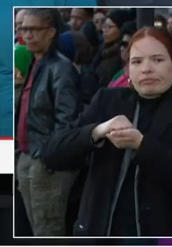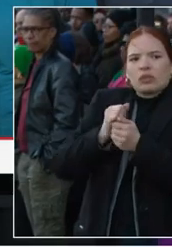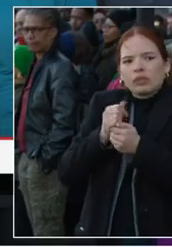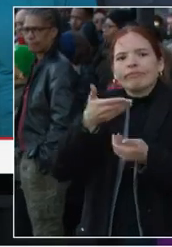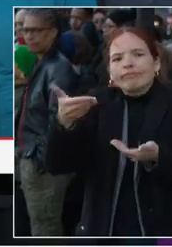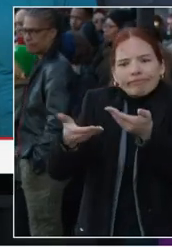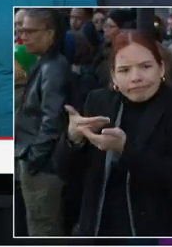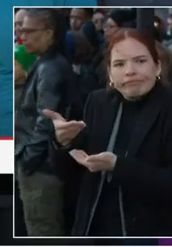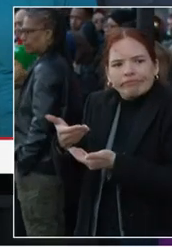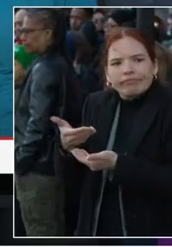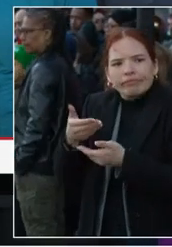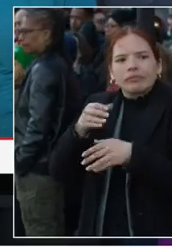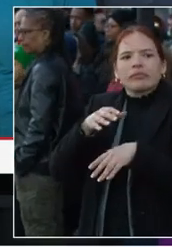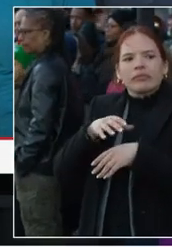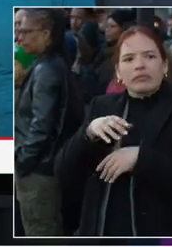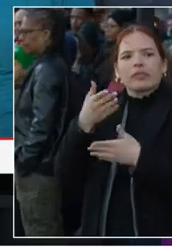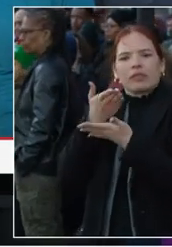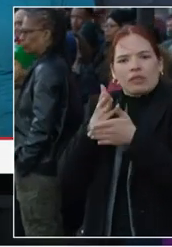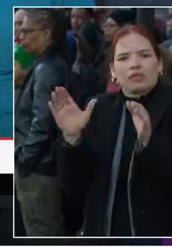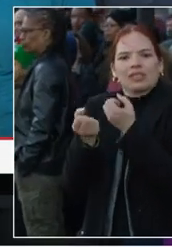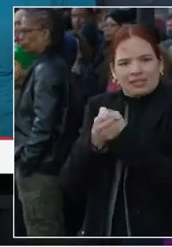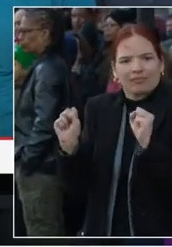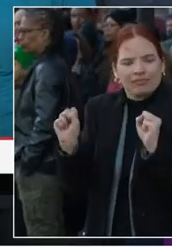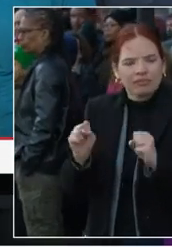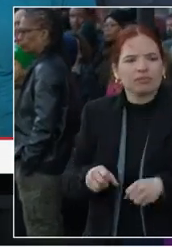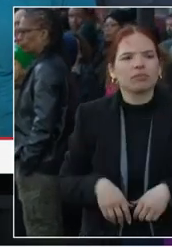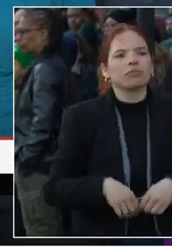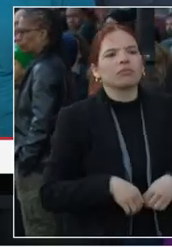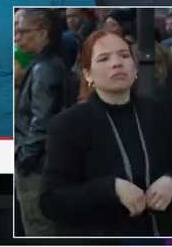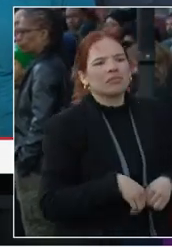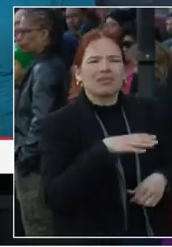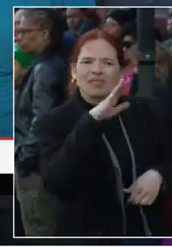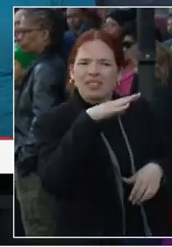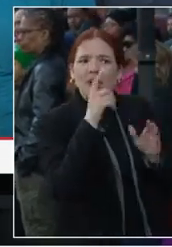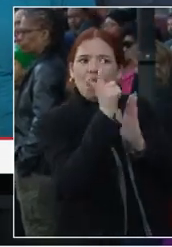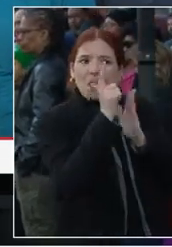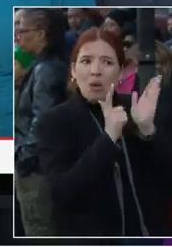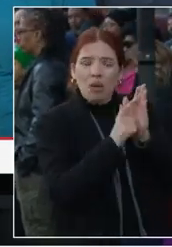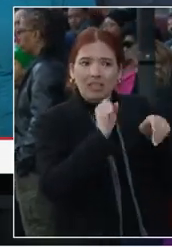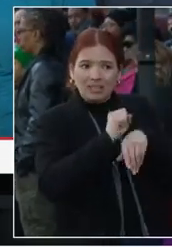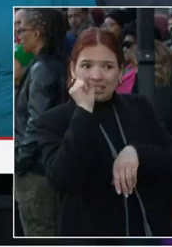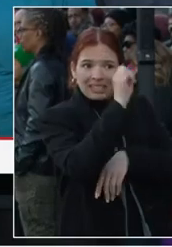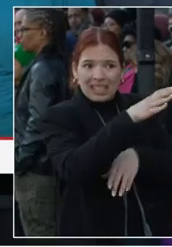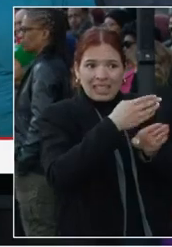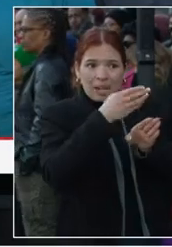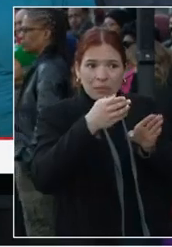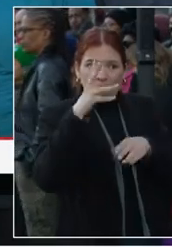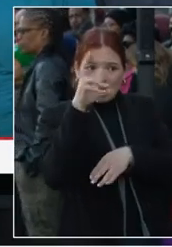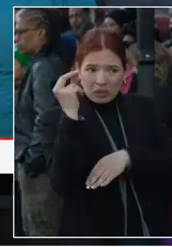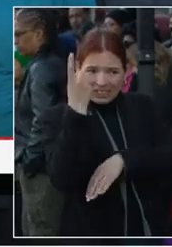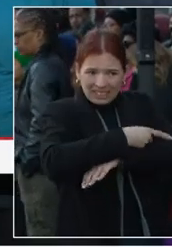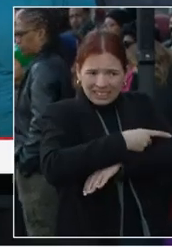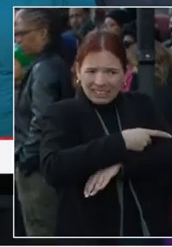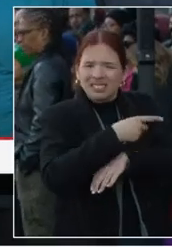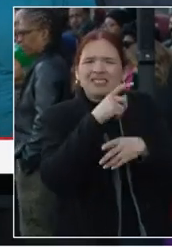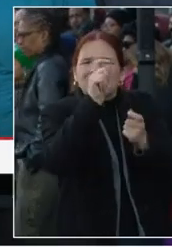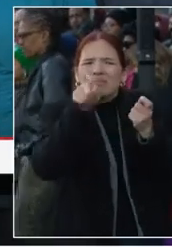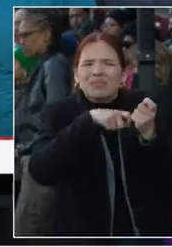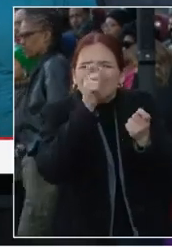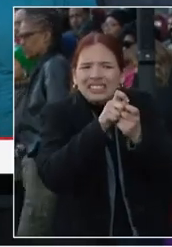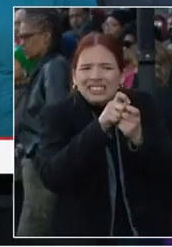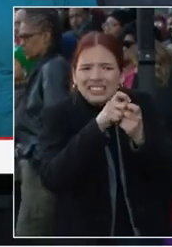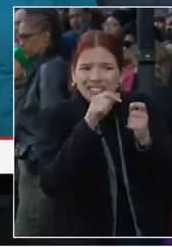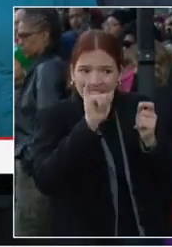public safety. And then if I could follow up on the legislation that you plan on submitting within the next 30 days, can you be specific? Will any of that